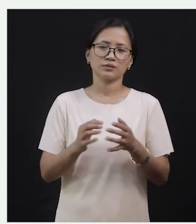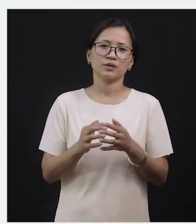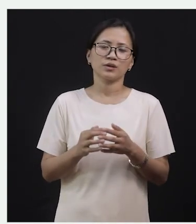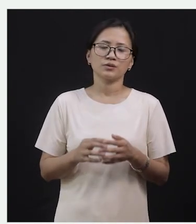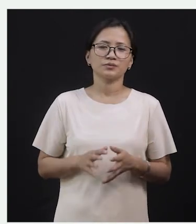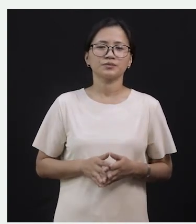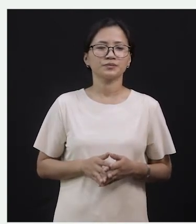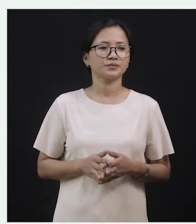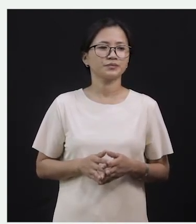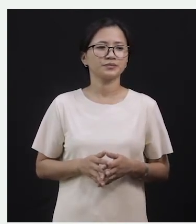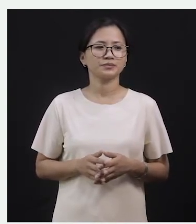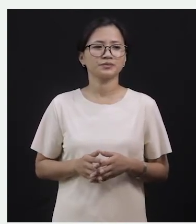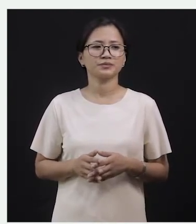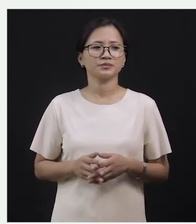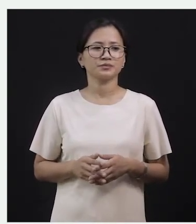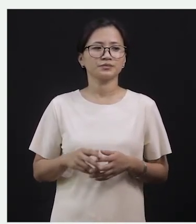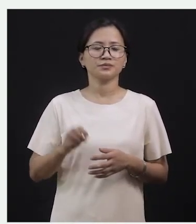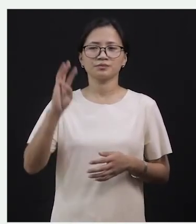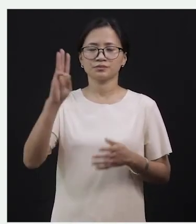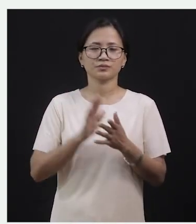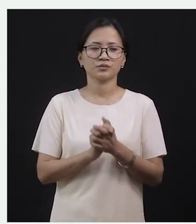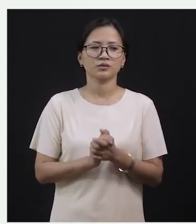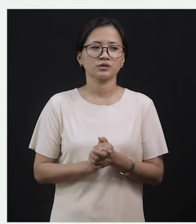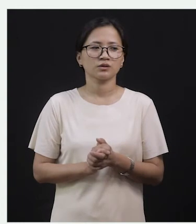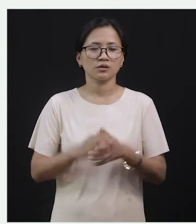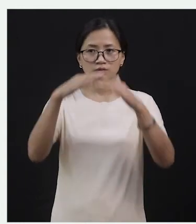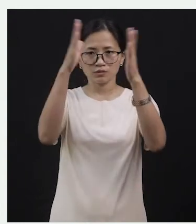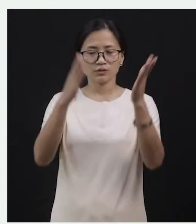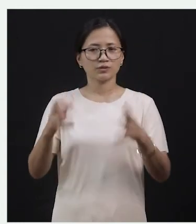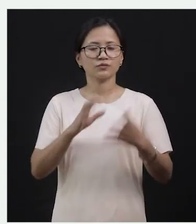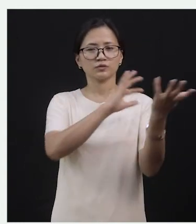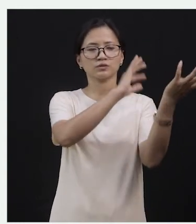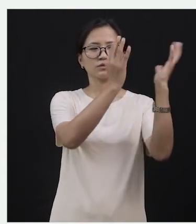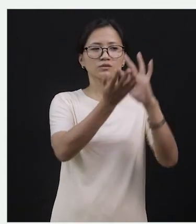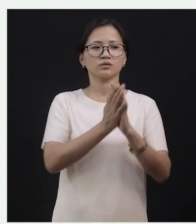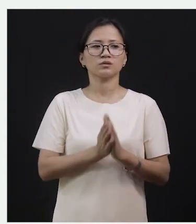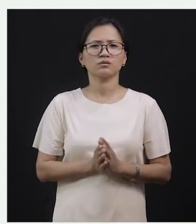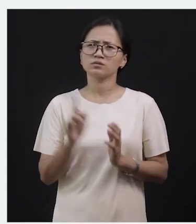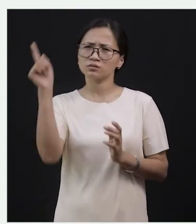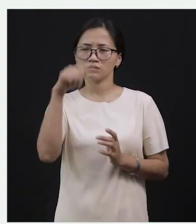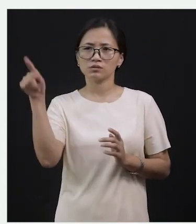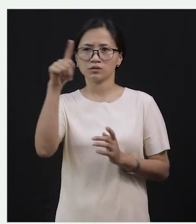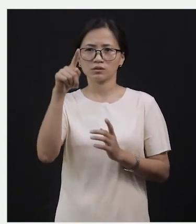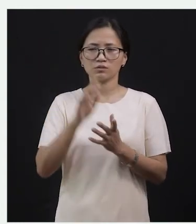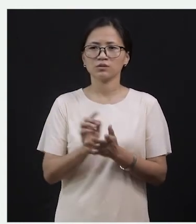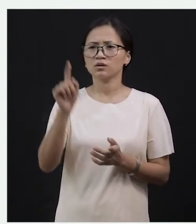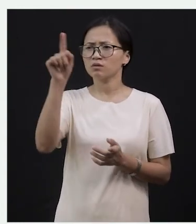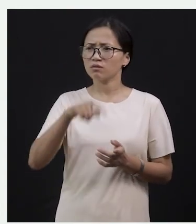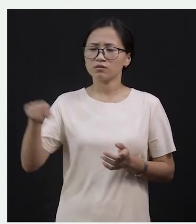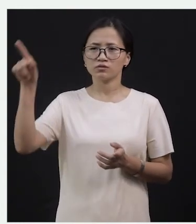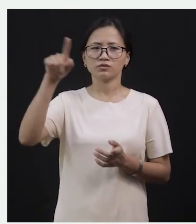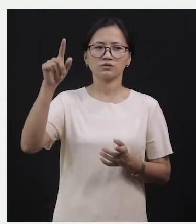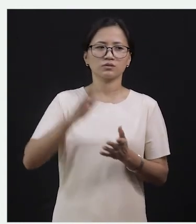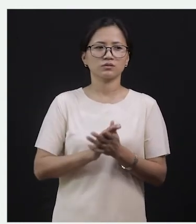as Eurasia. Number three, the shape of the earth is it round, is it oval